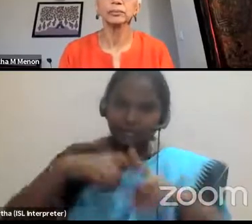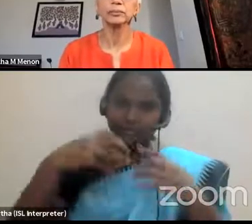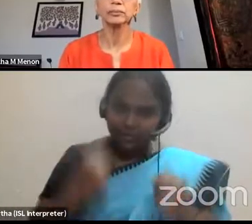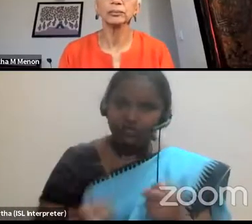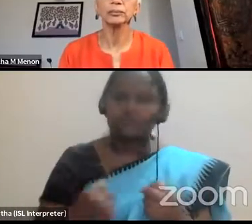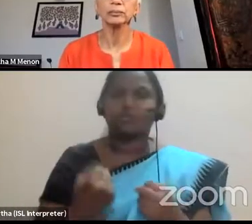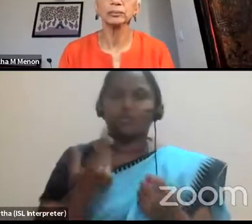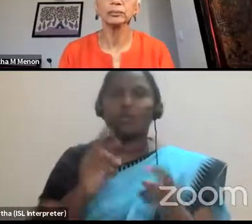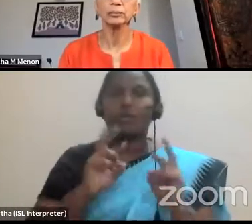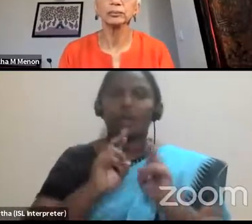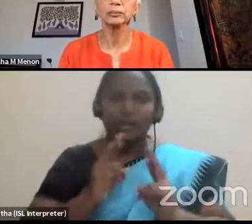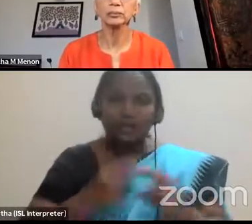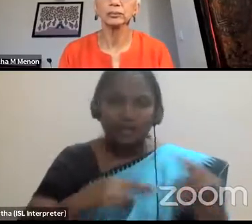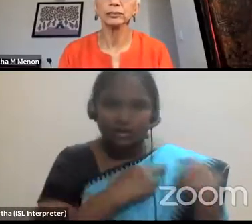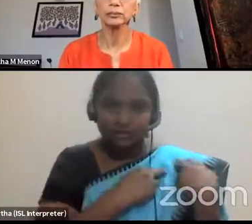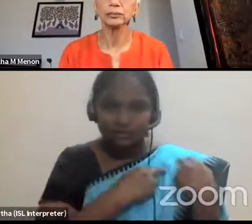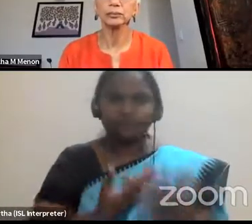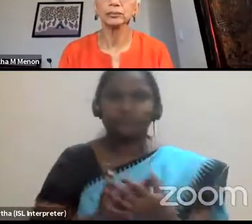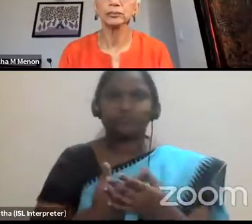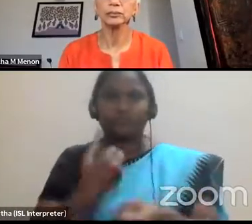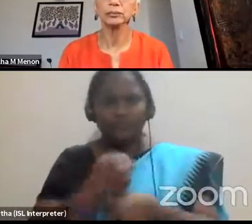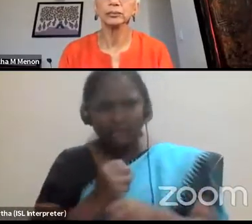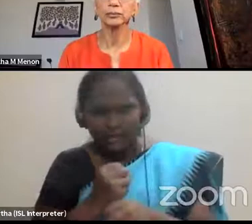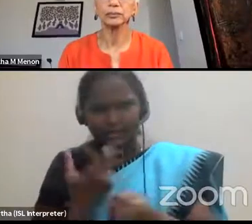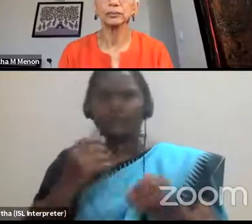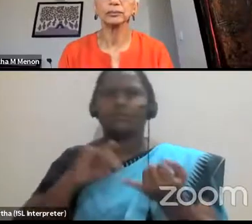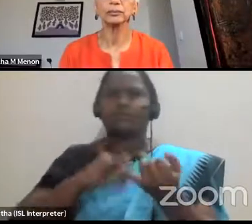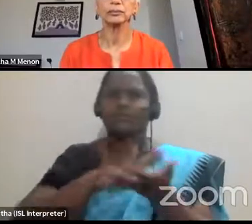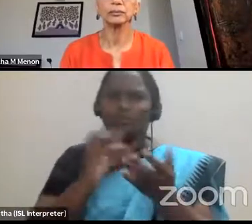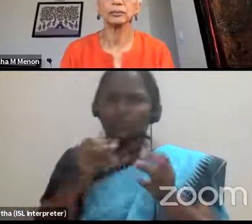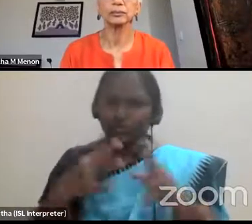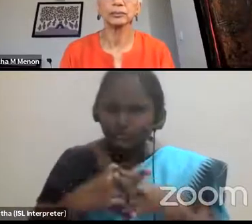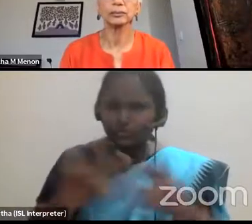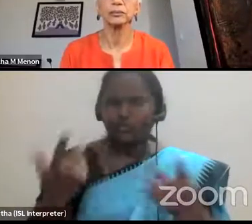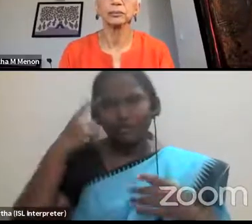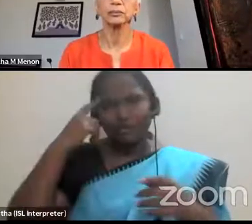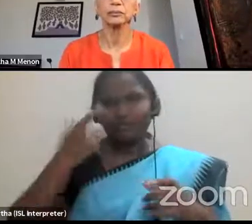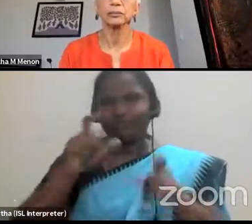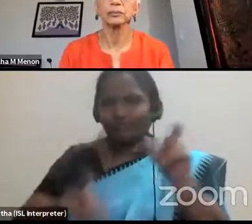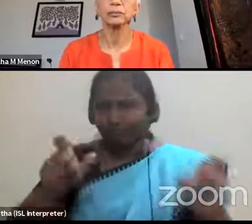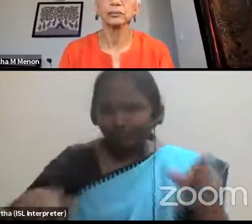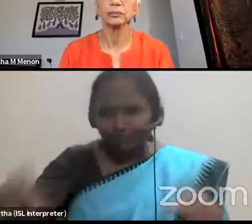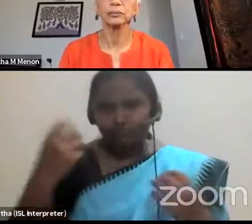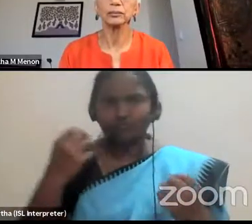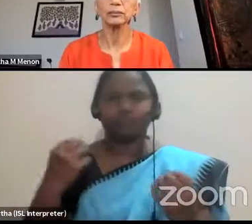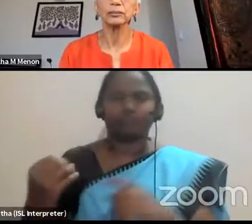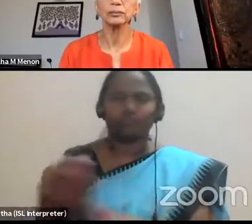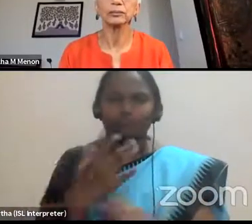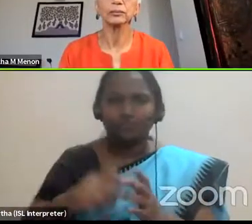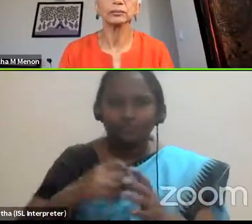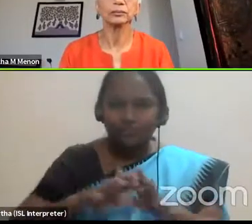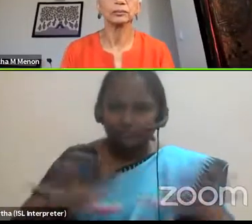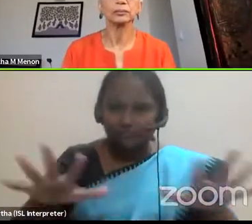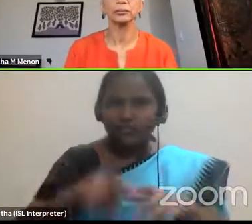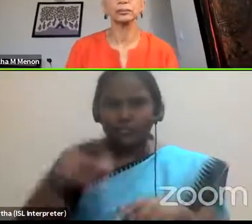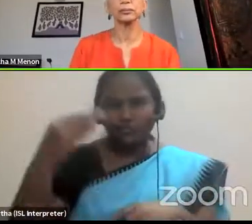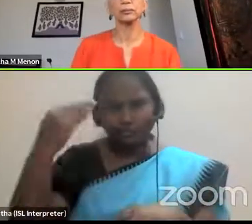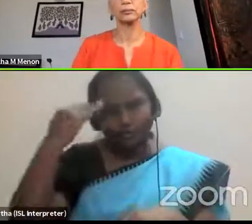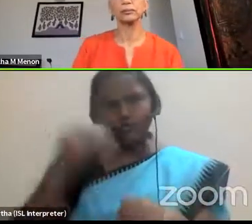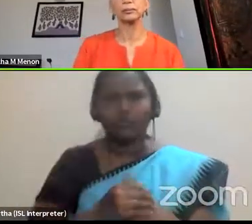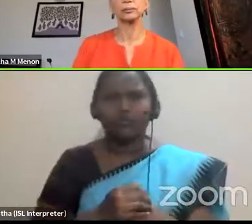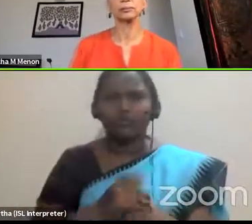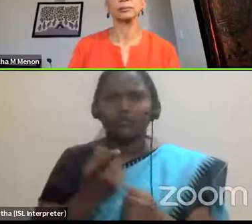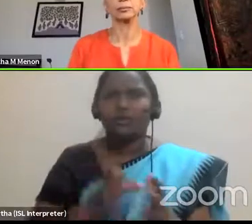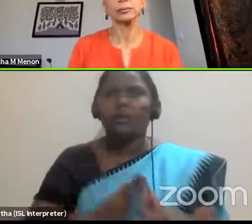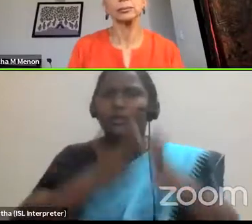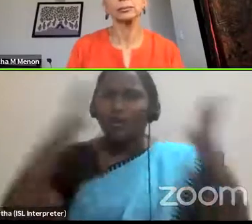doing it responsibly, making sure it is authentic to the character being projected. There's just a